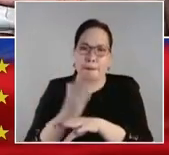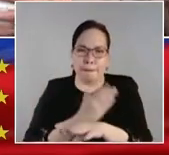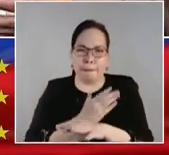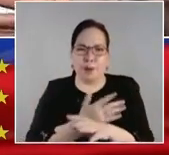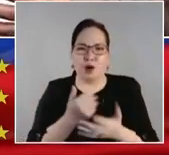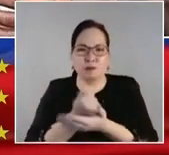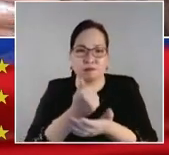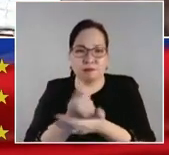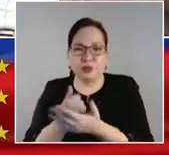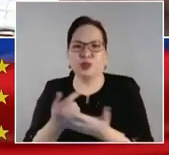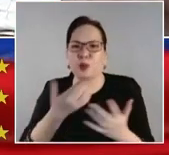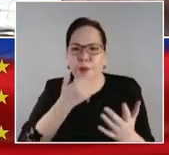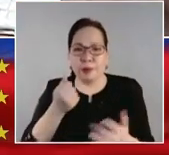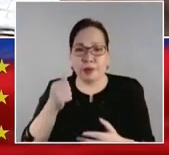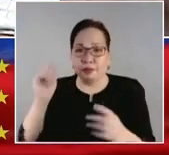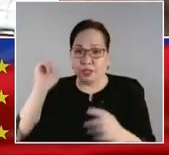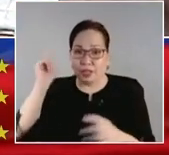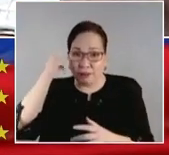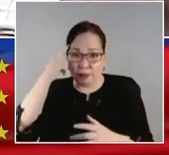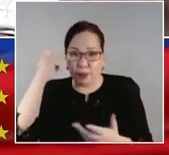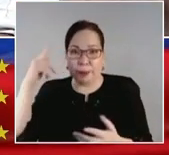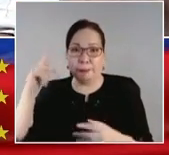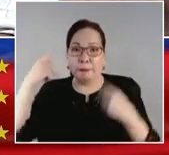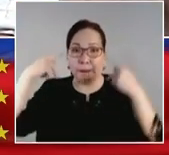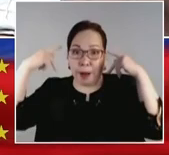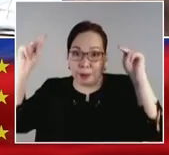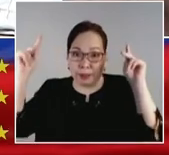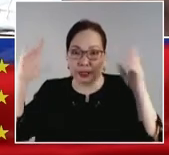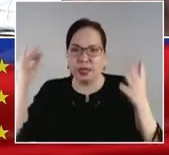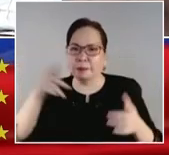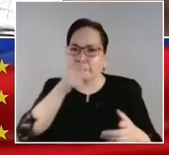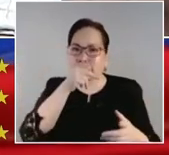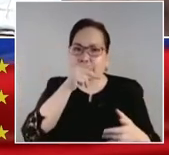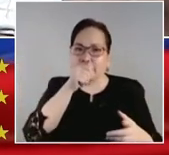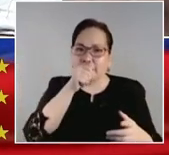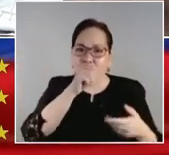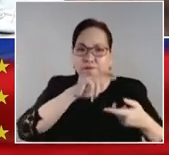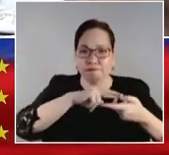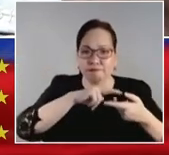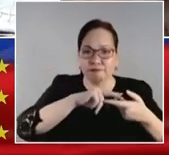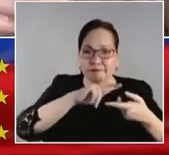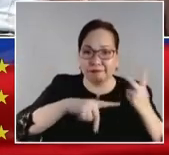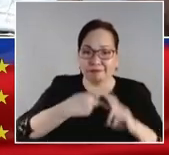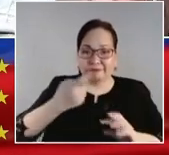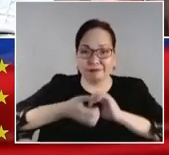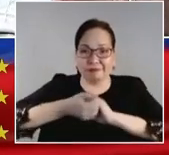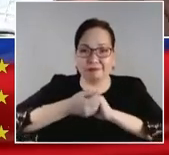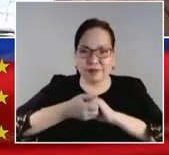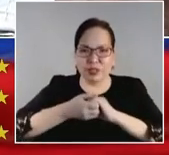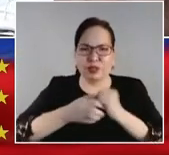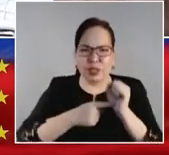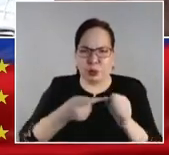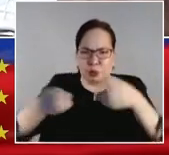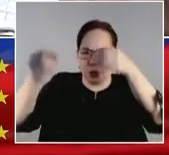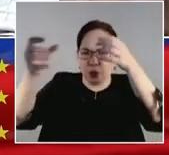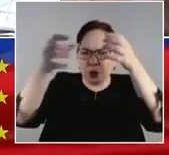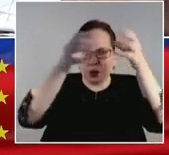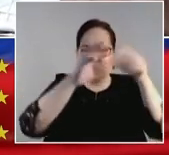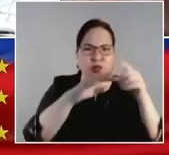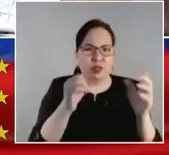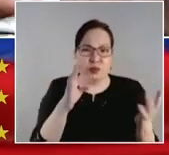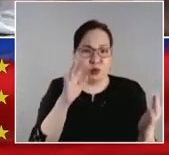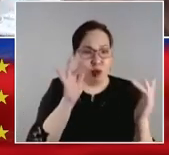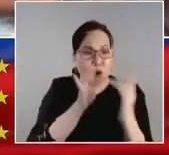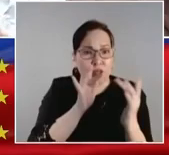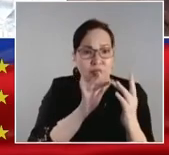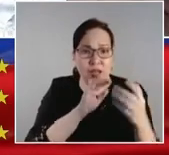private-public collaboration and tapping on the best minds in the country. If you tap the less than best minds, then you get